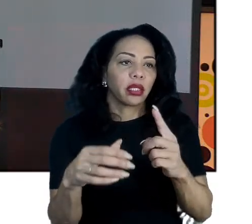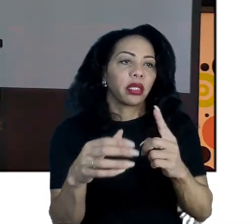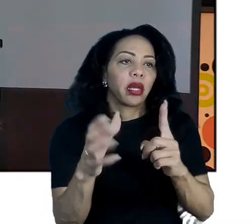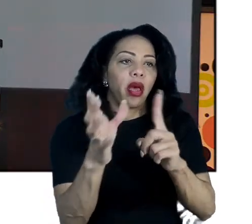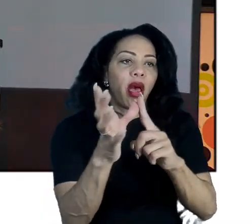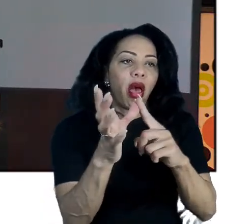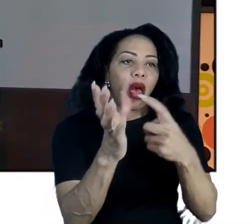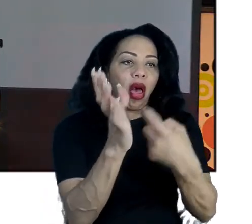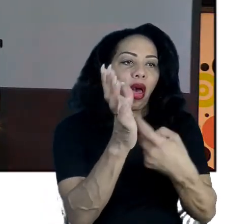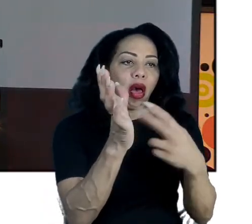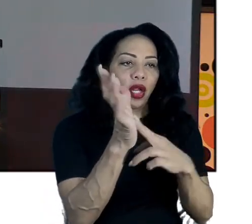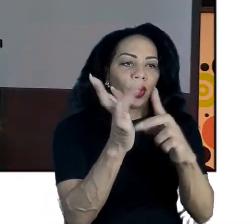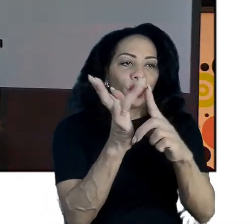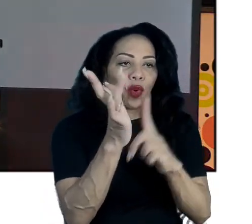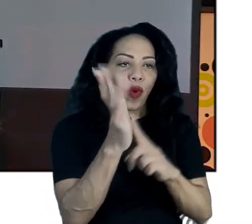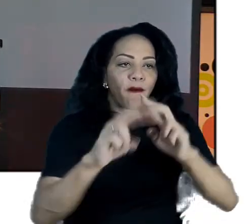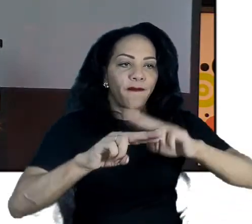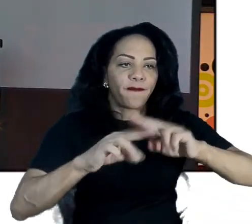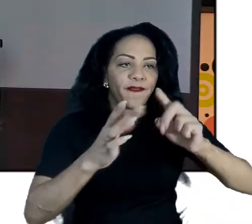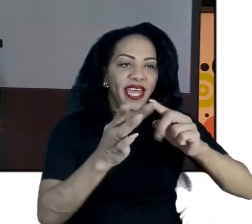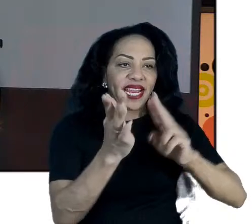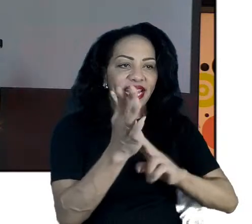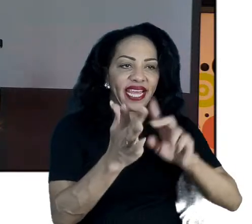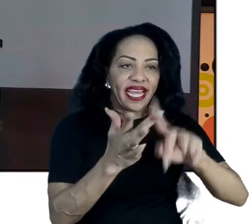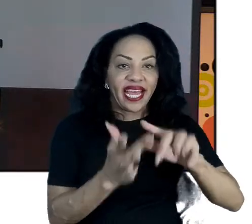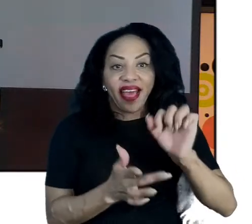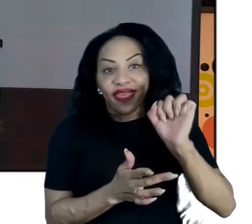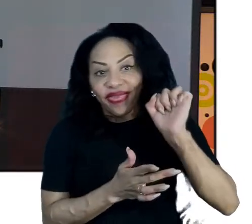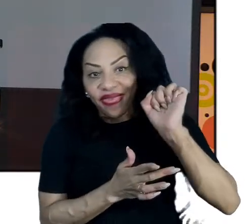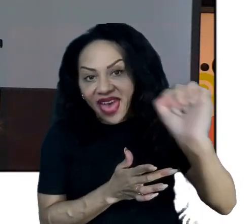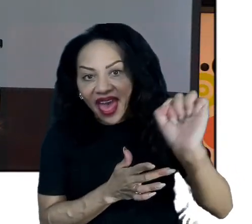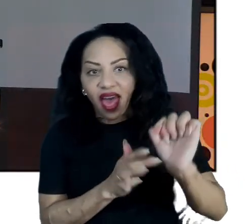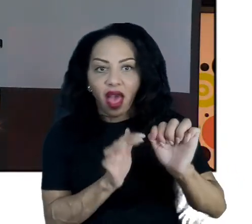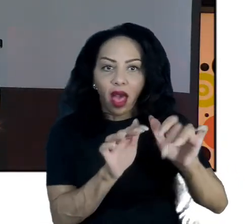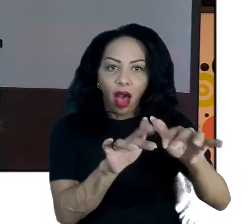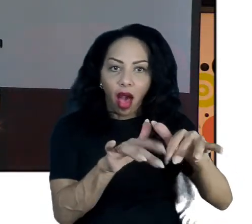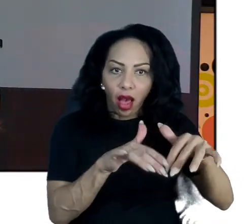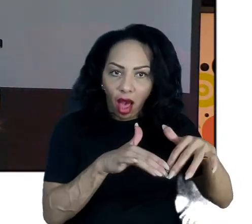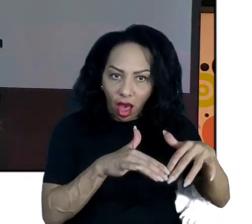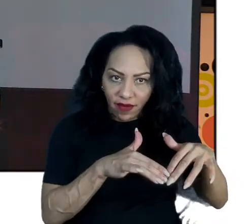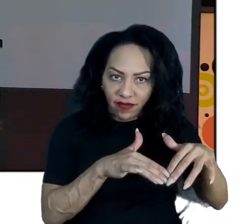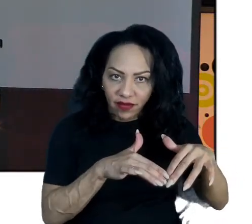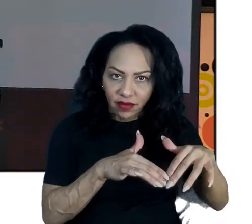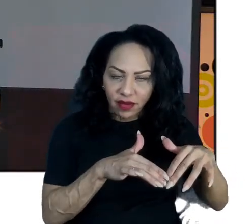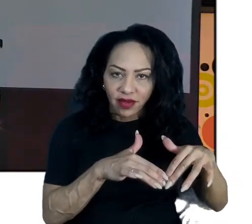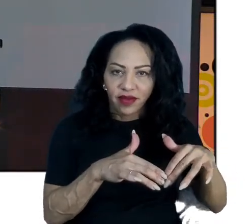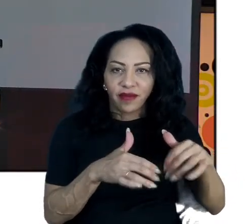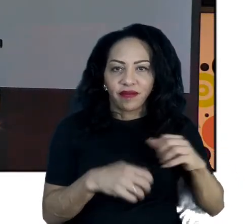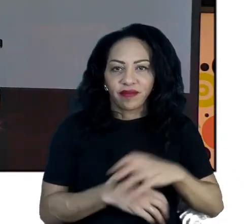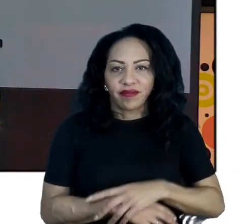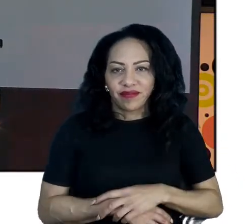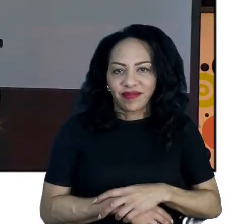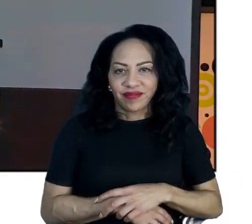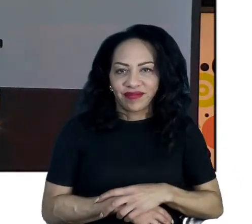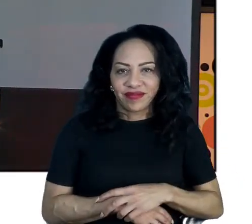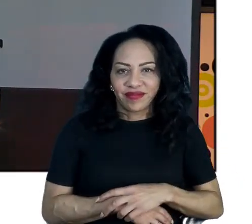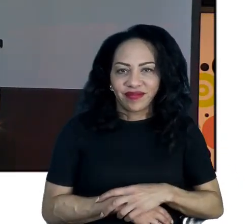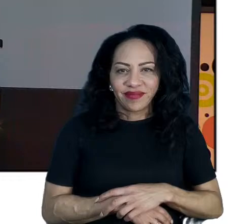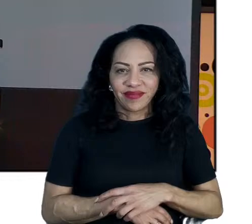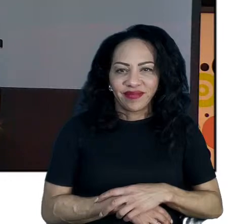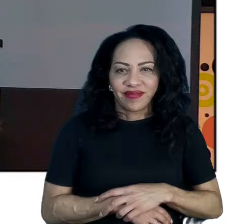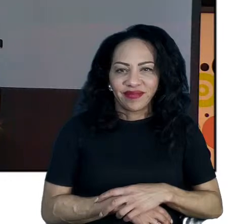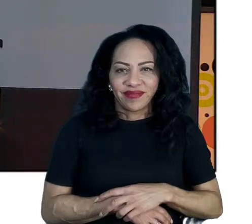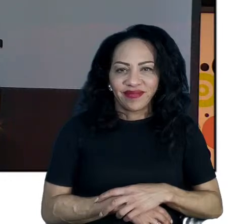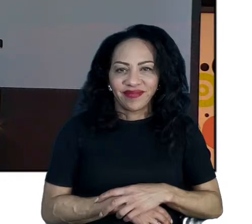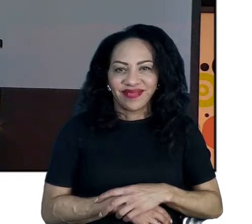archives. So I'm going to turn this off now. I know it's because it's kind of like for some of you, you might be feeling quite